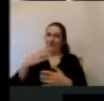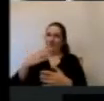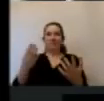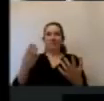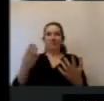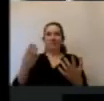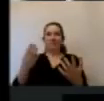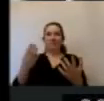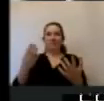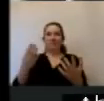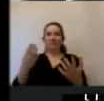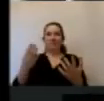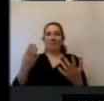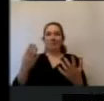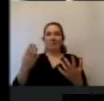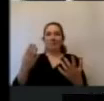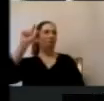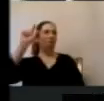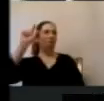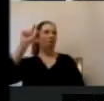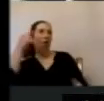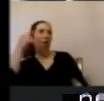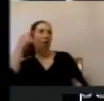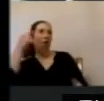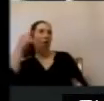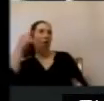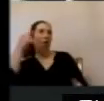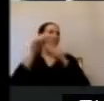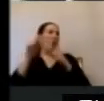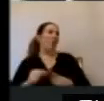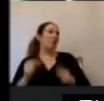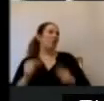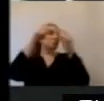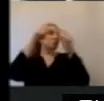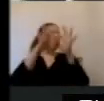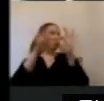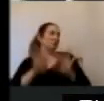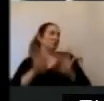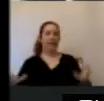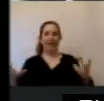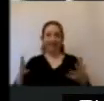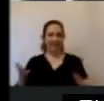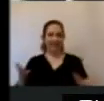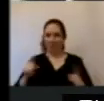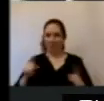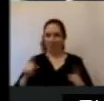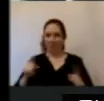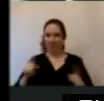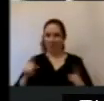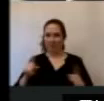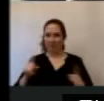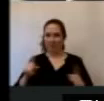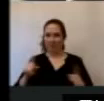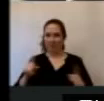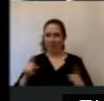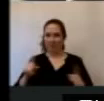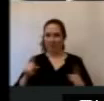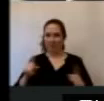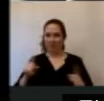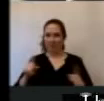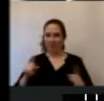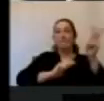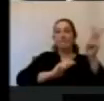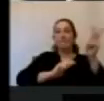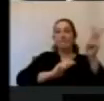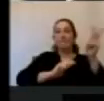to propose the draft that I shared with you, which would cover all TVs in establishments in public places.